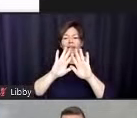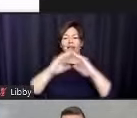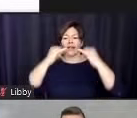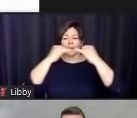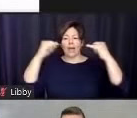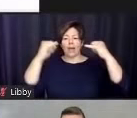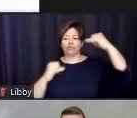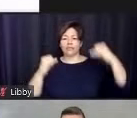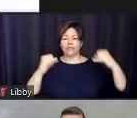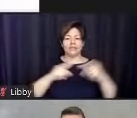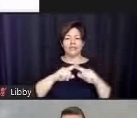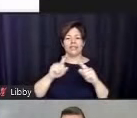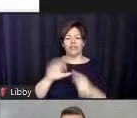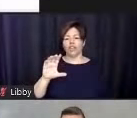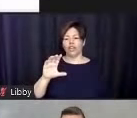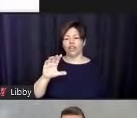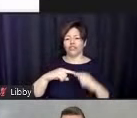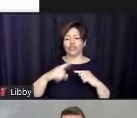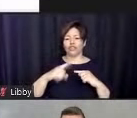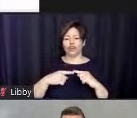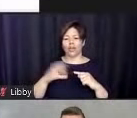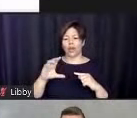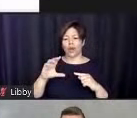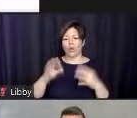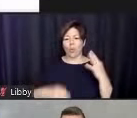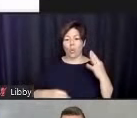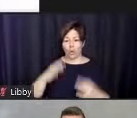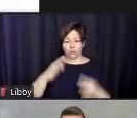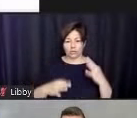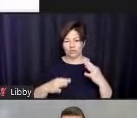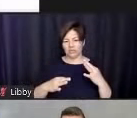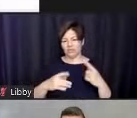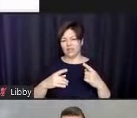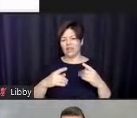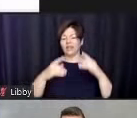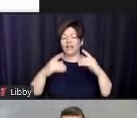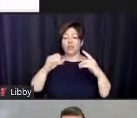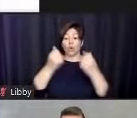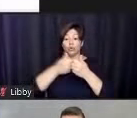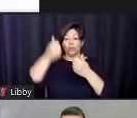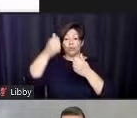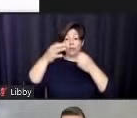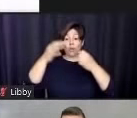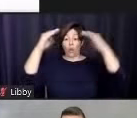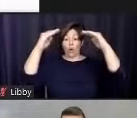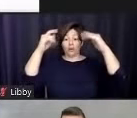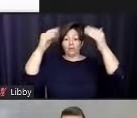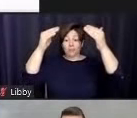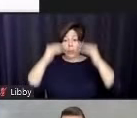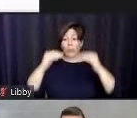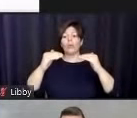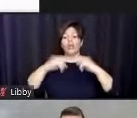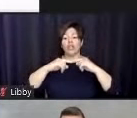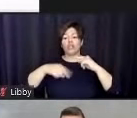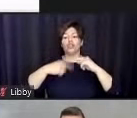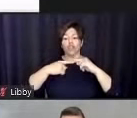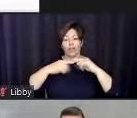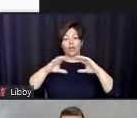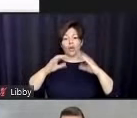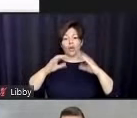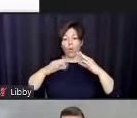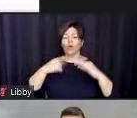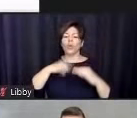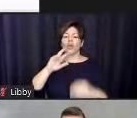circuit courts that exist. These are the courts that exist just below the Supreme Court level. And we are in the Third Circuit, which